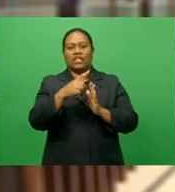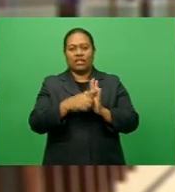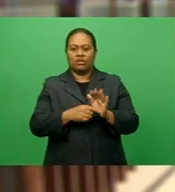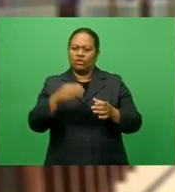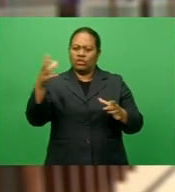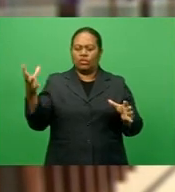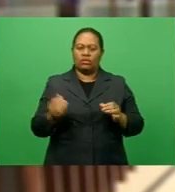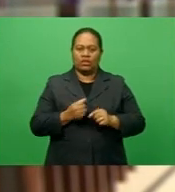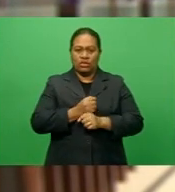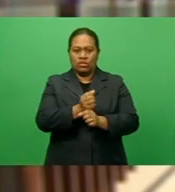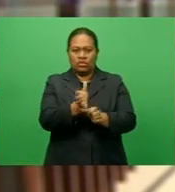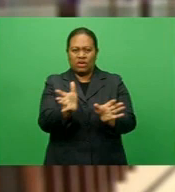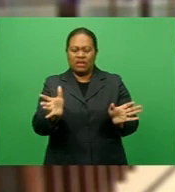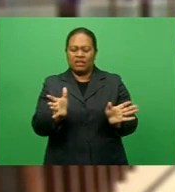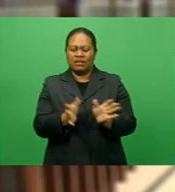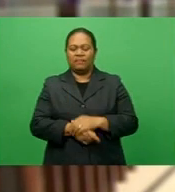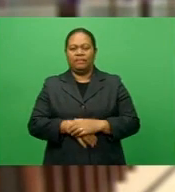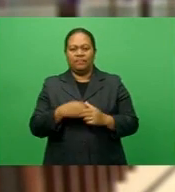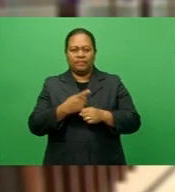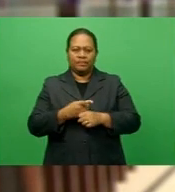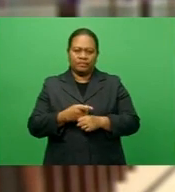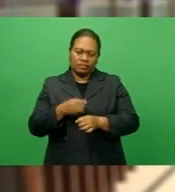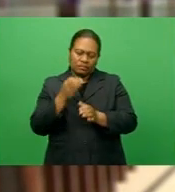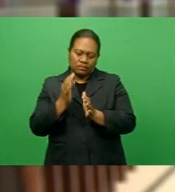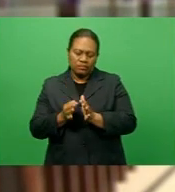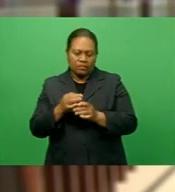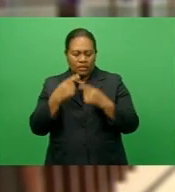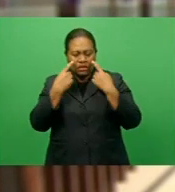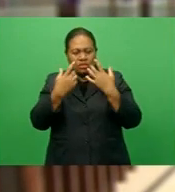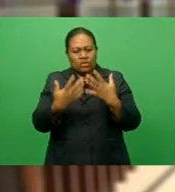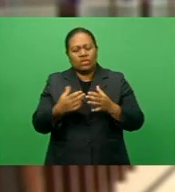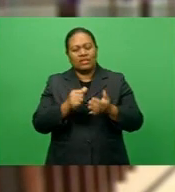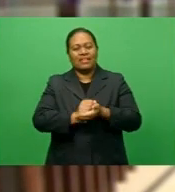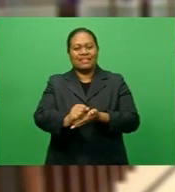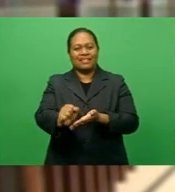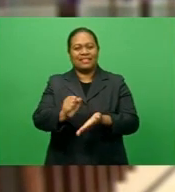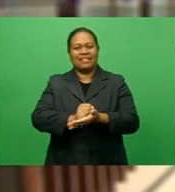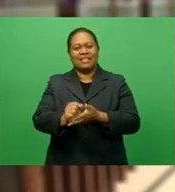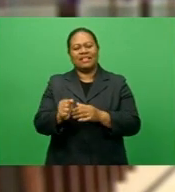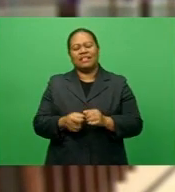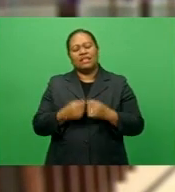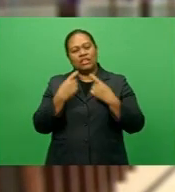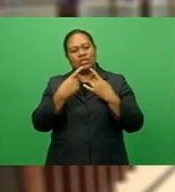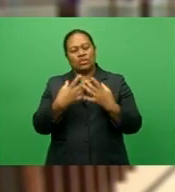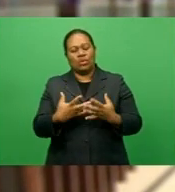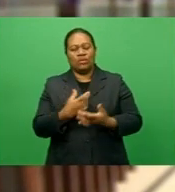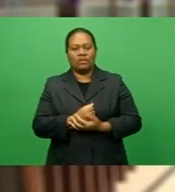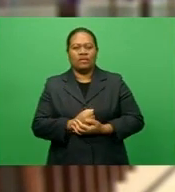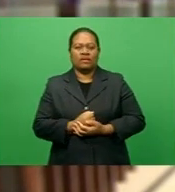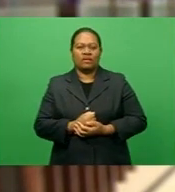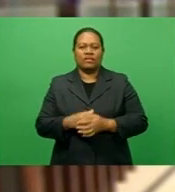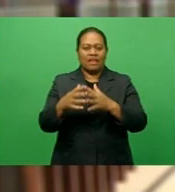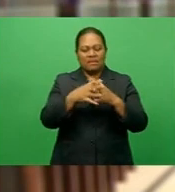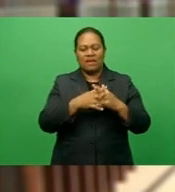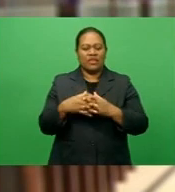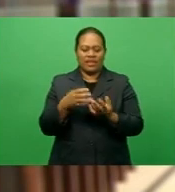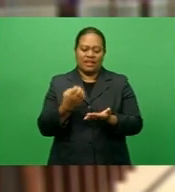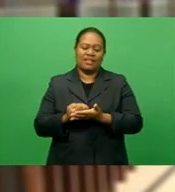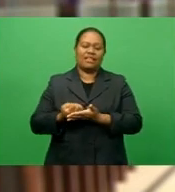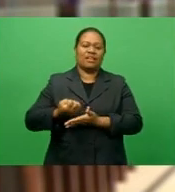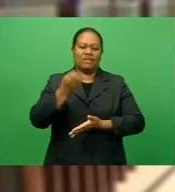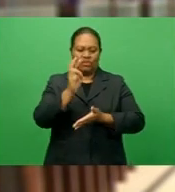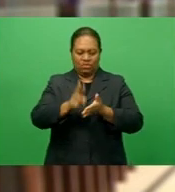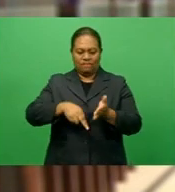as recently released industrial production and retail sales figures highlight the fragility of the U.S. economic